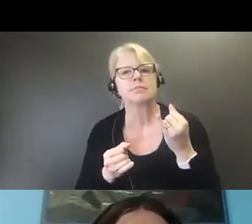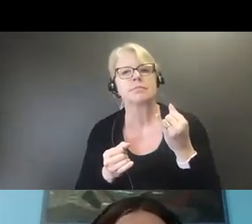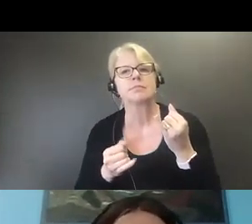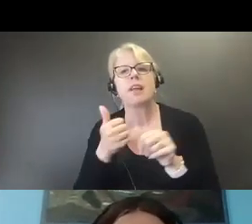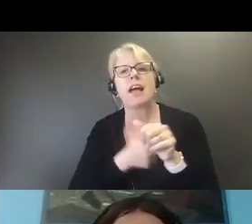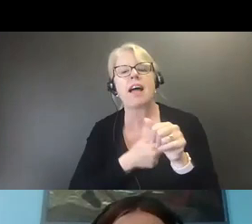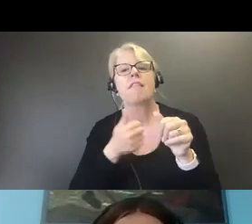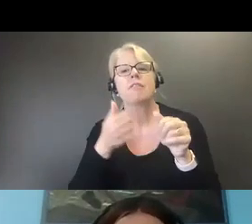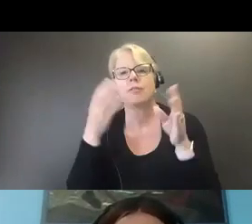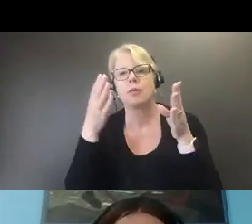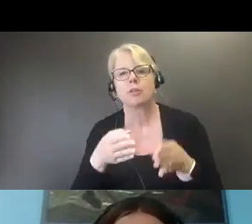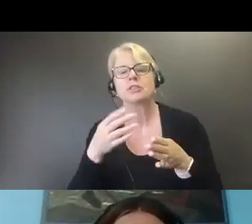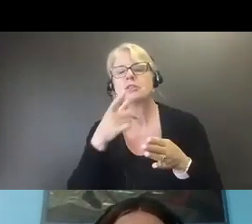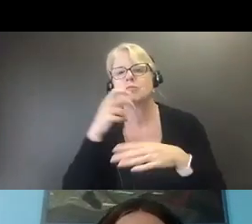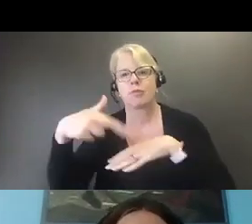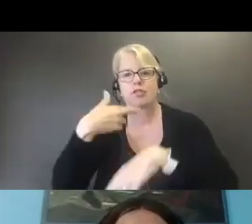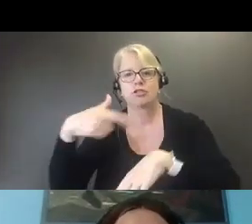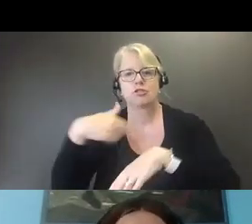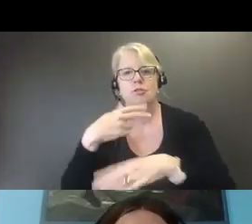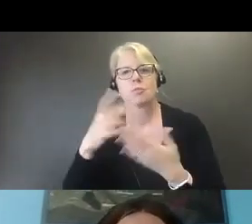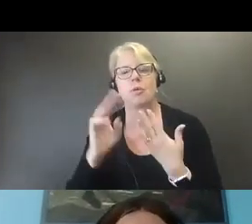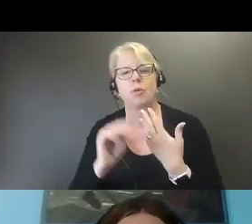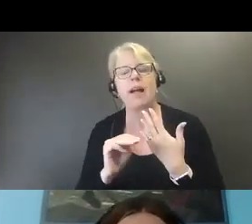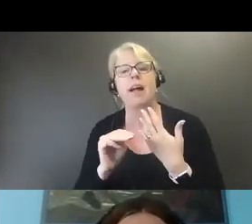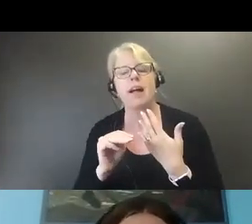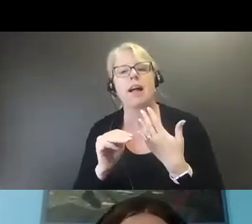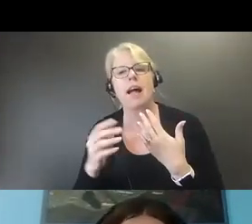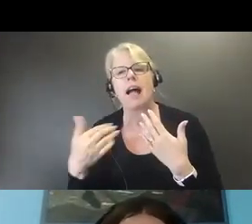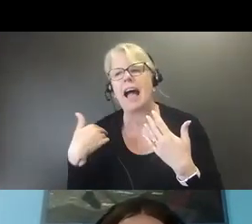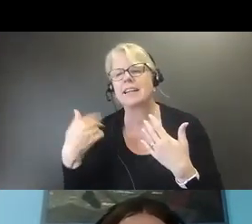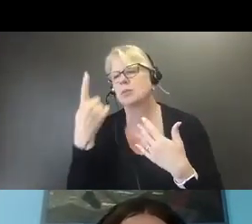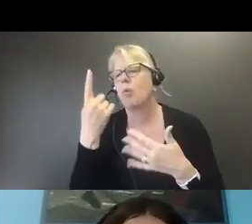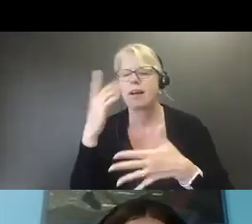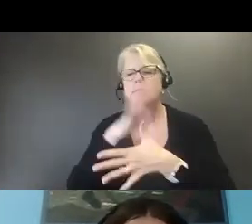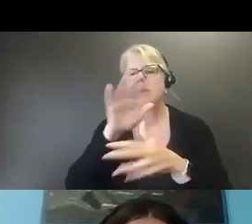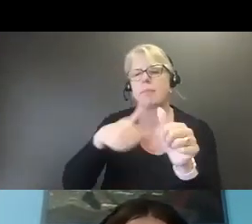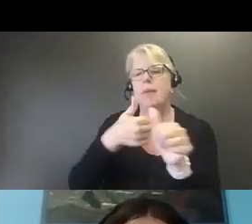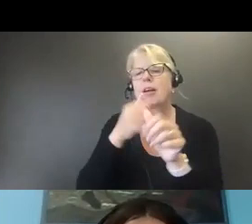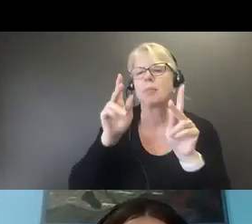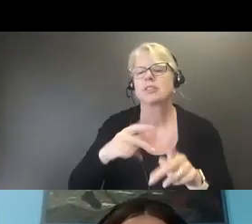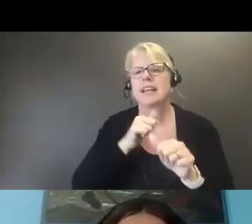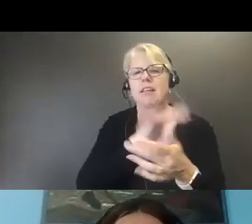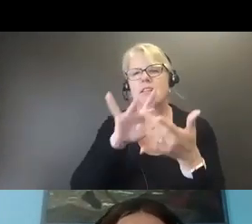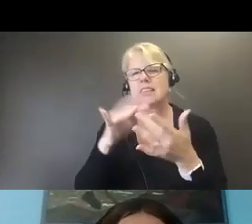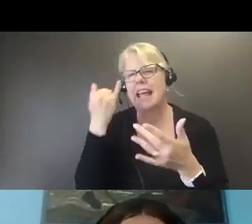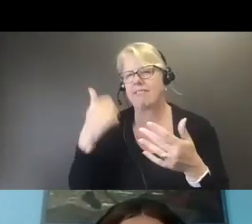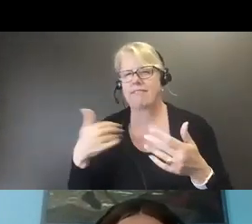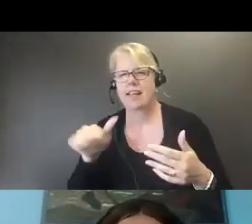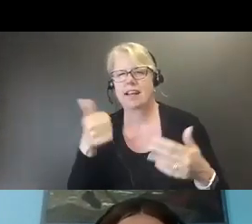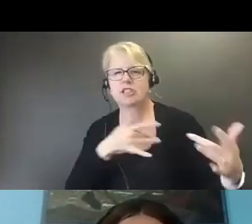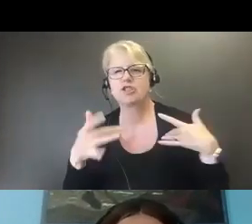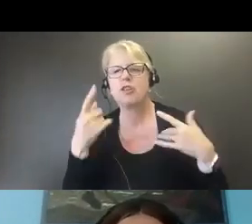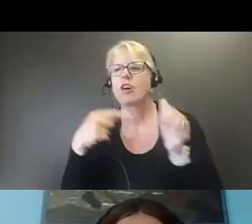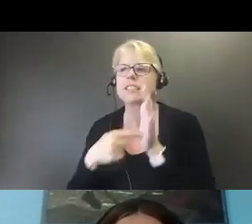everybody referred to our program has some primary person we can contact if we have any concerns. For example, their